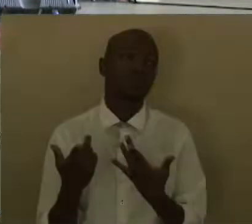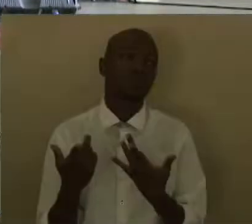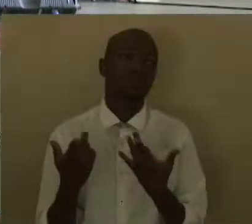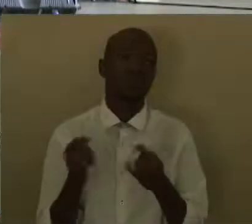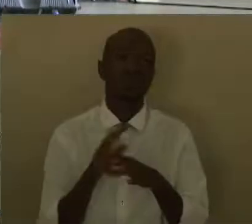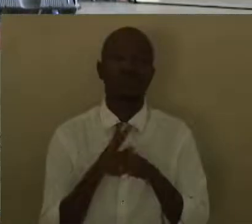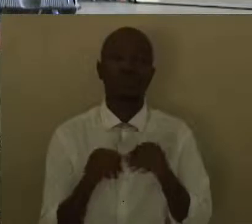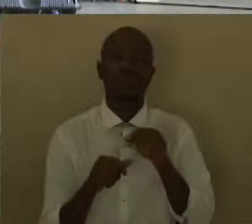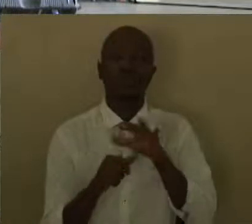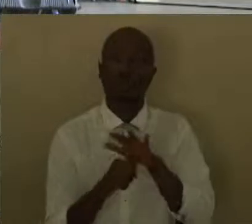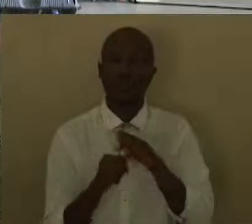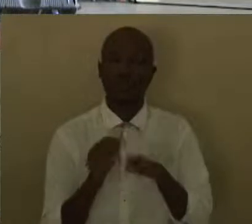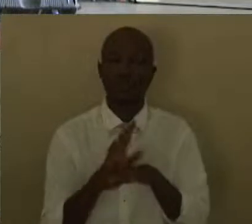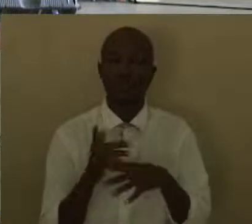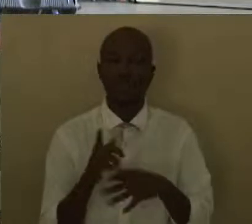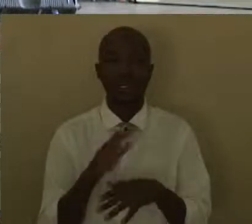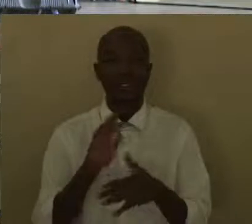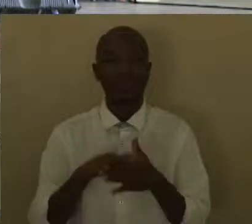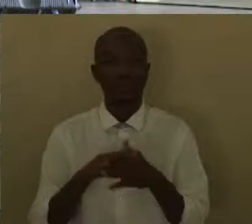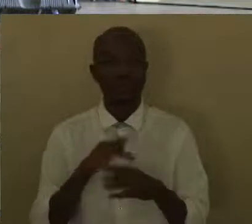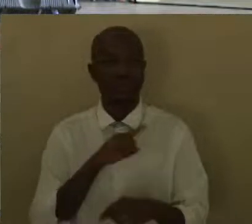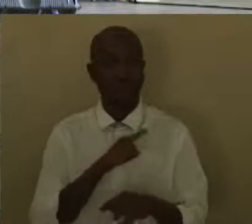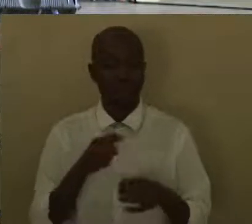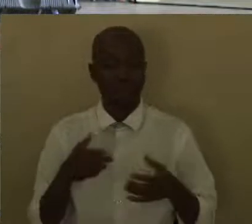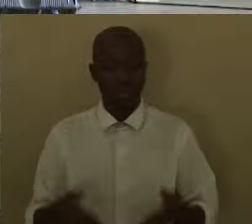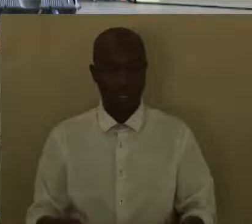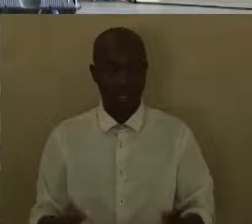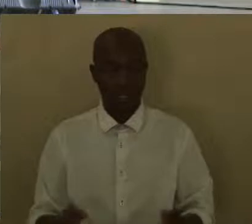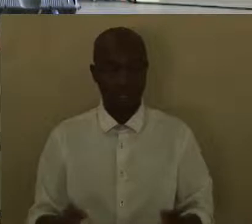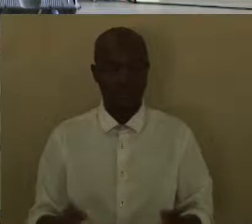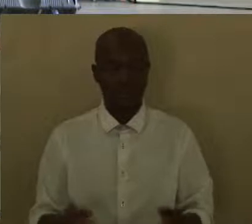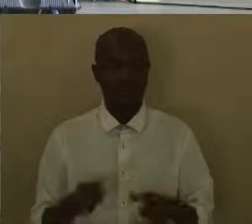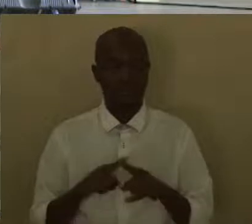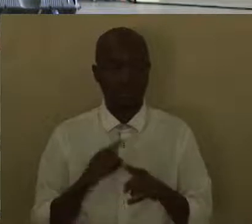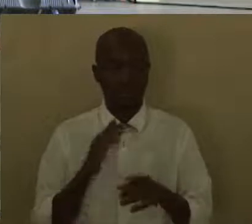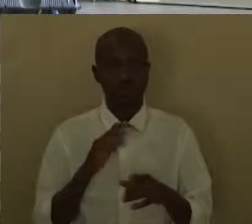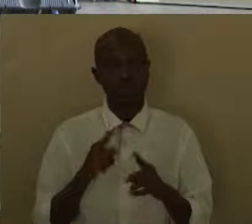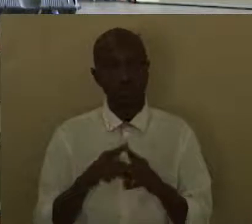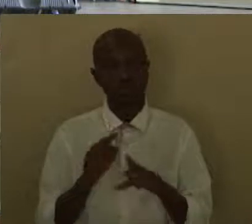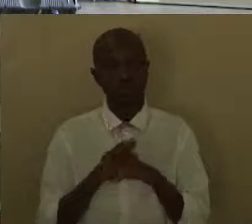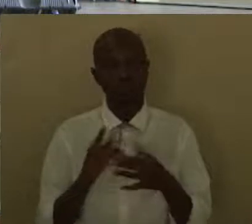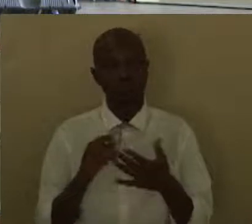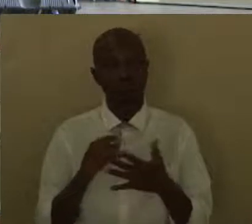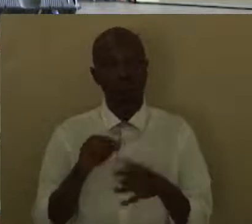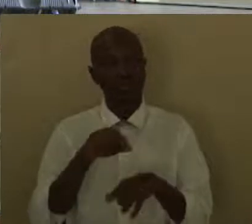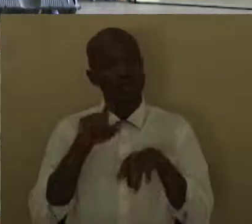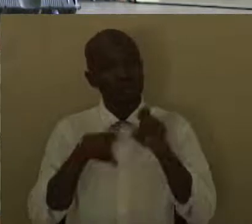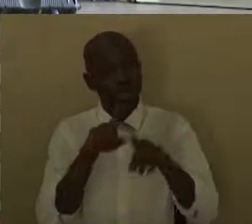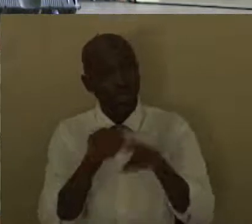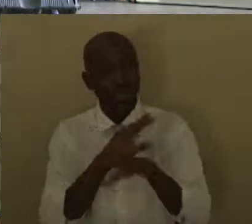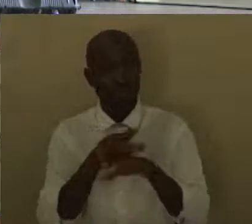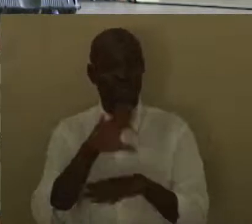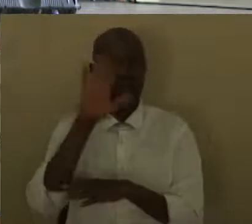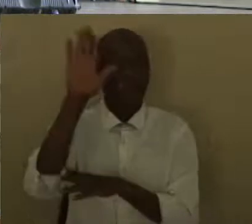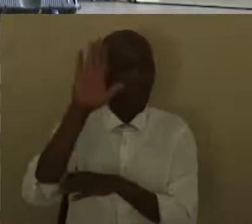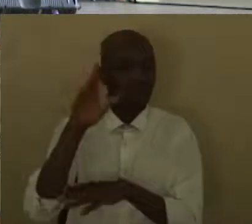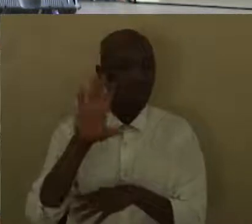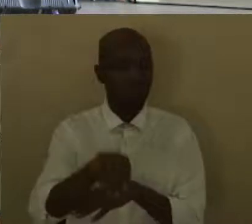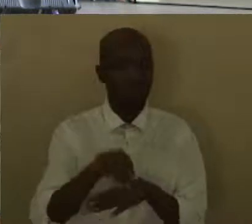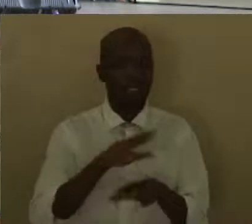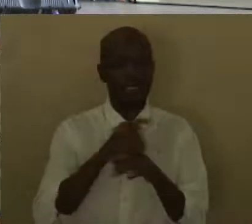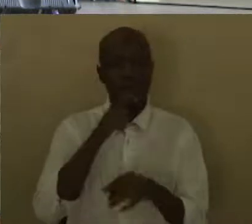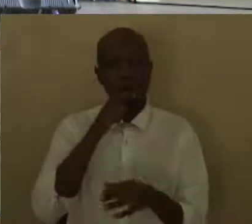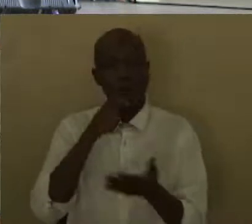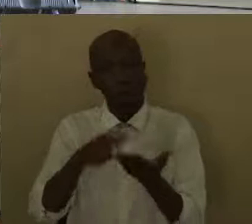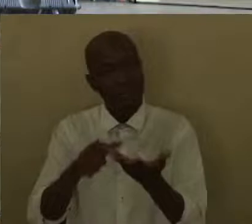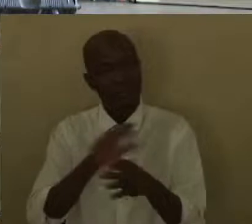most important session, the reason why you are all here, to deal with the clarity-seeking questions and the